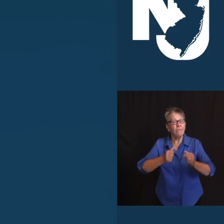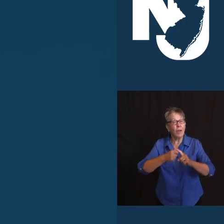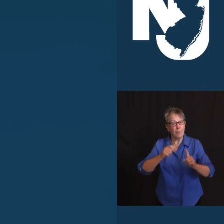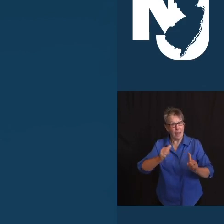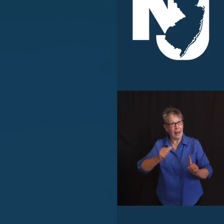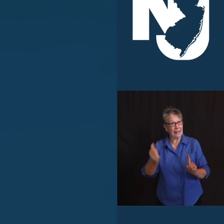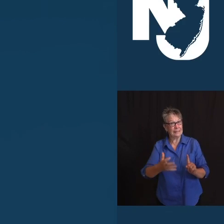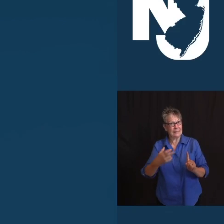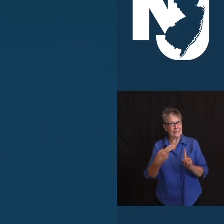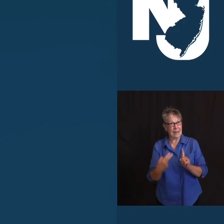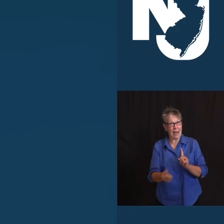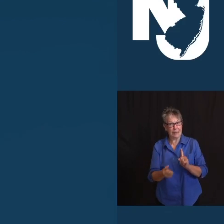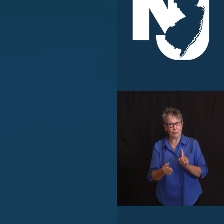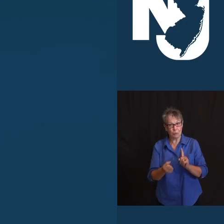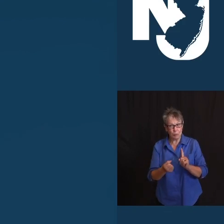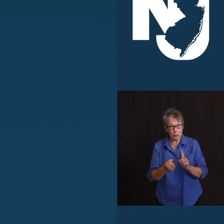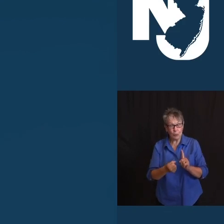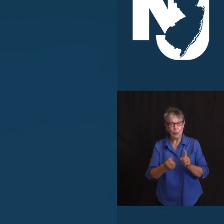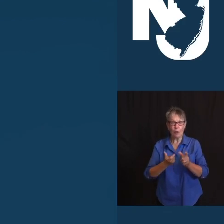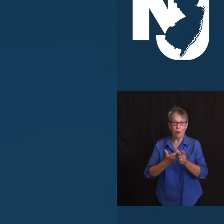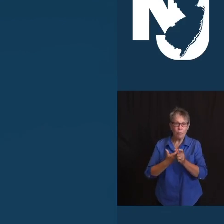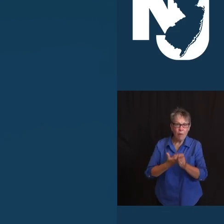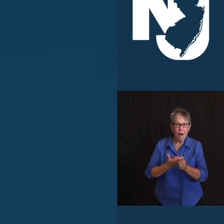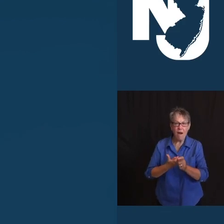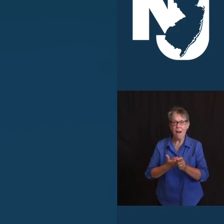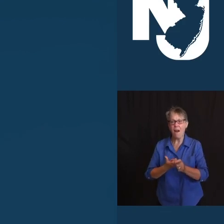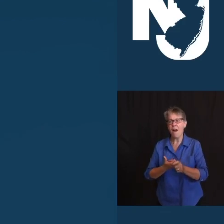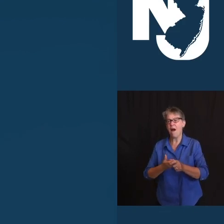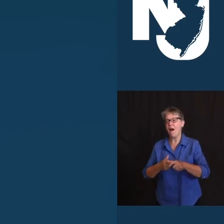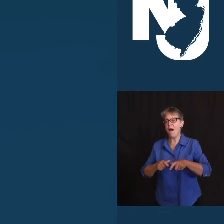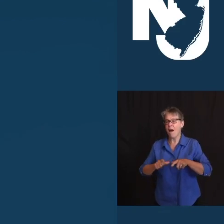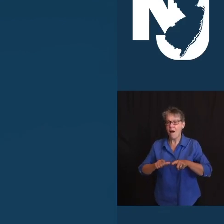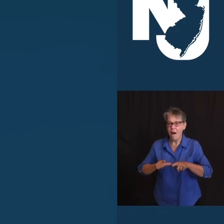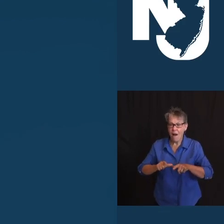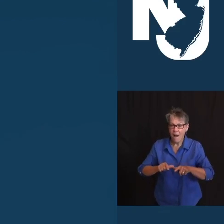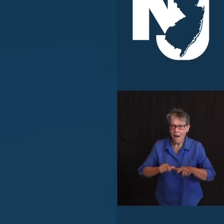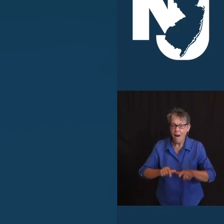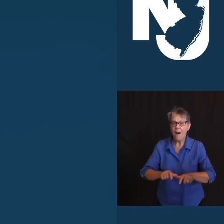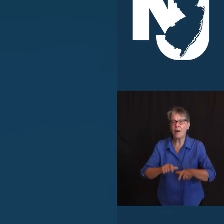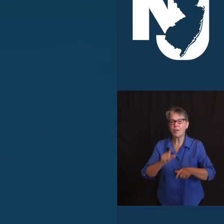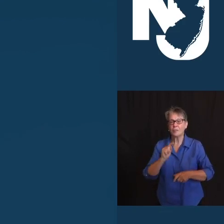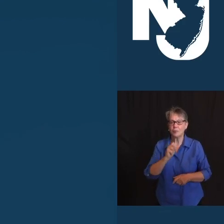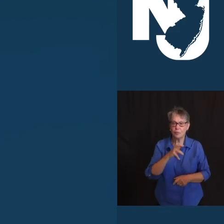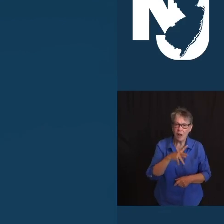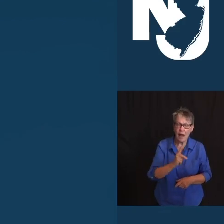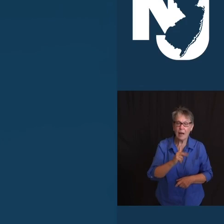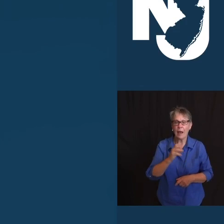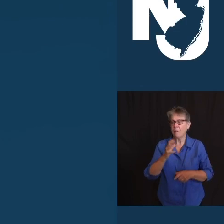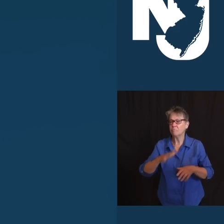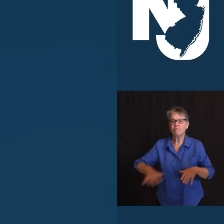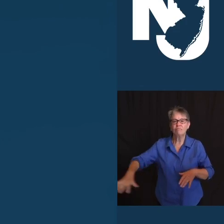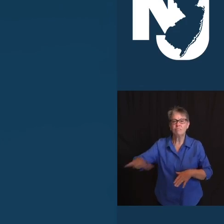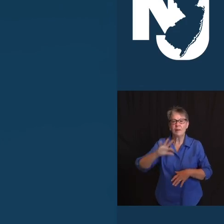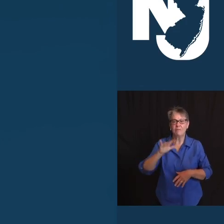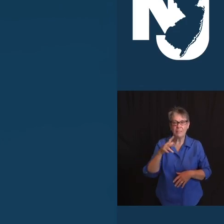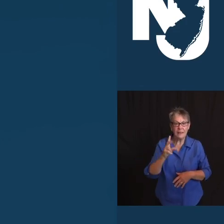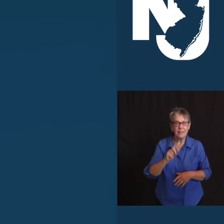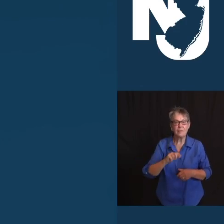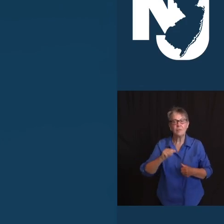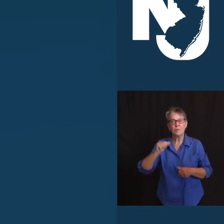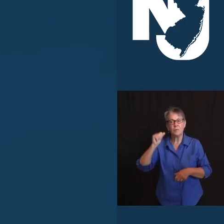and lettering in both cross-country and track and field. His running set him apart, and his brother Timothy gave him the